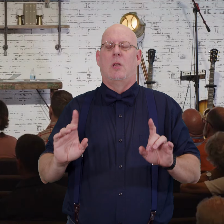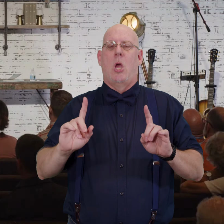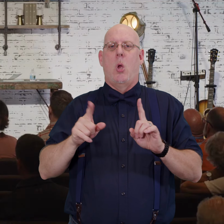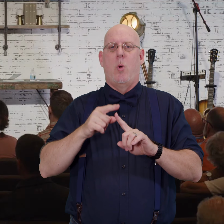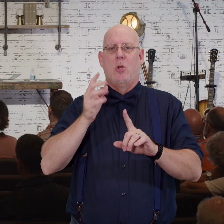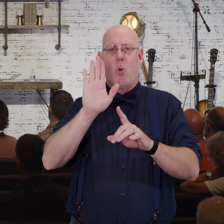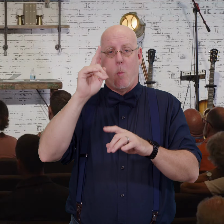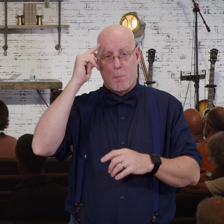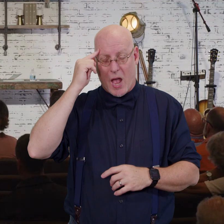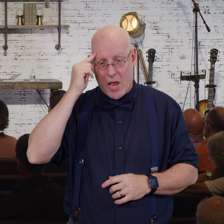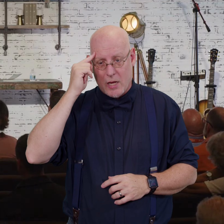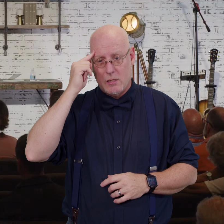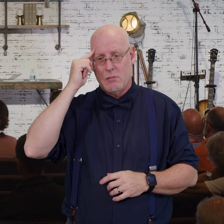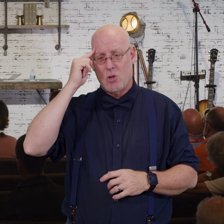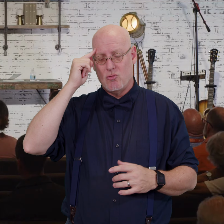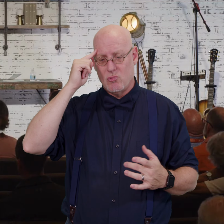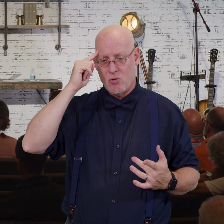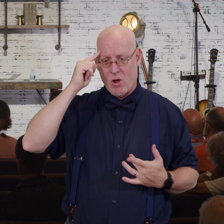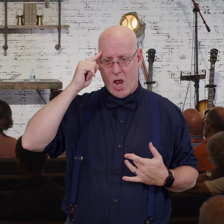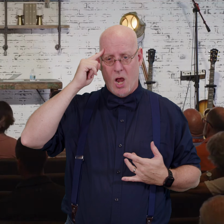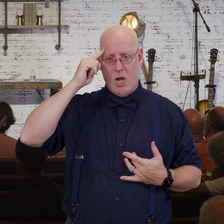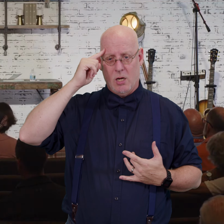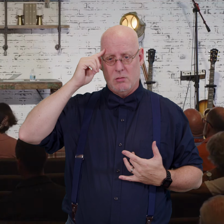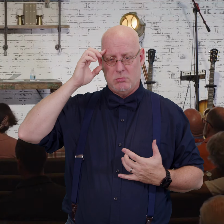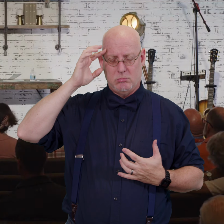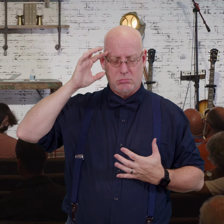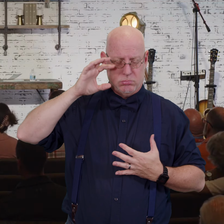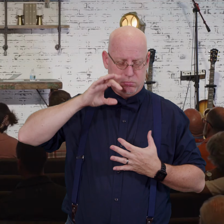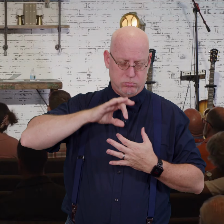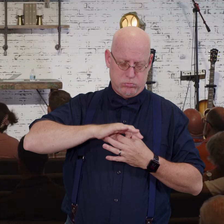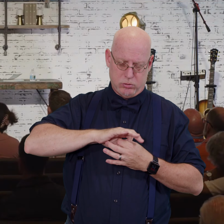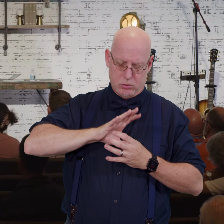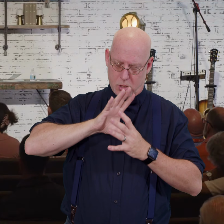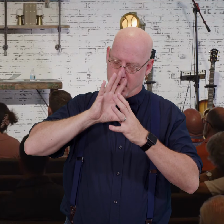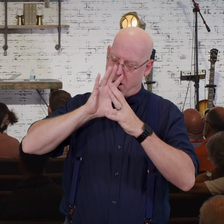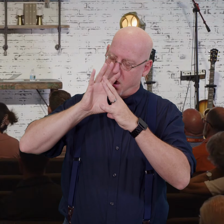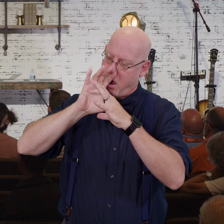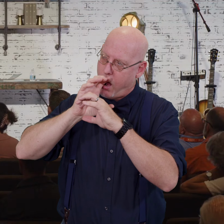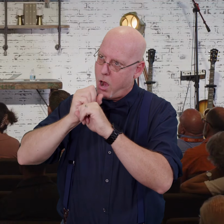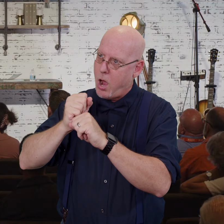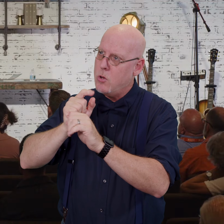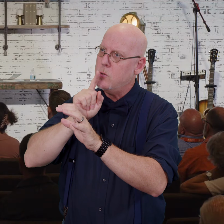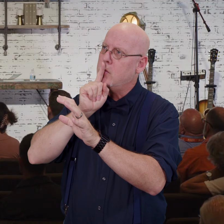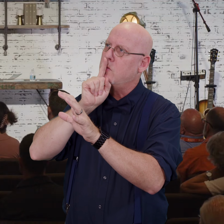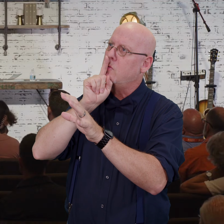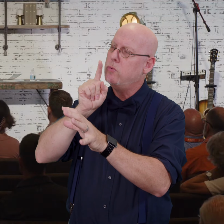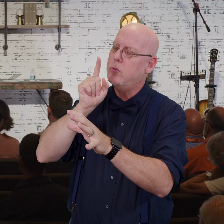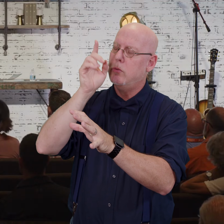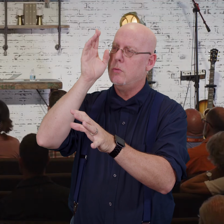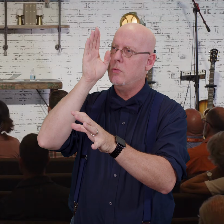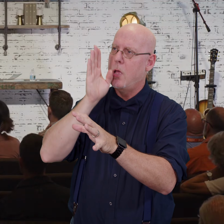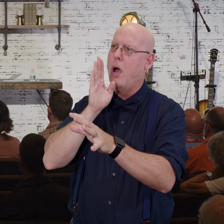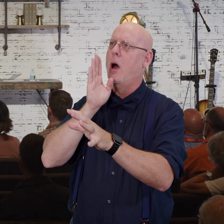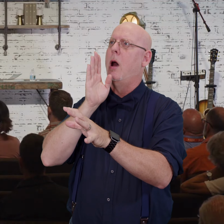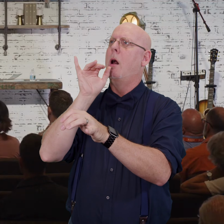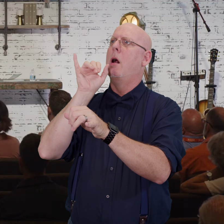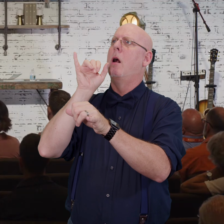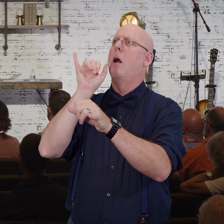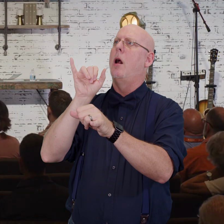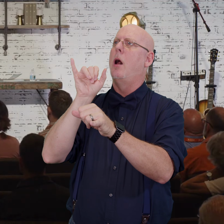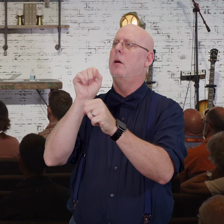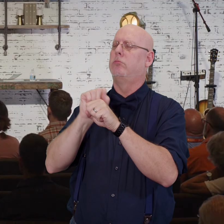But it's when your mind and your heart have been so captivated with truth